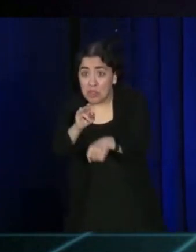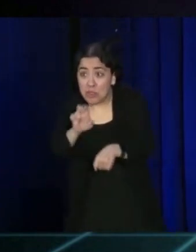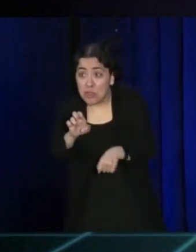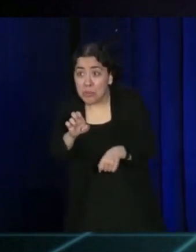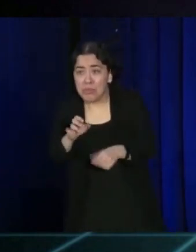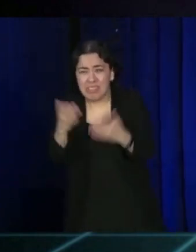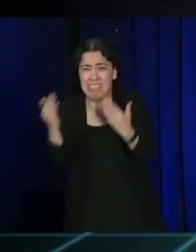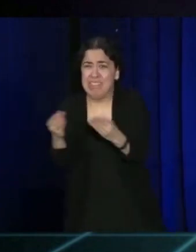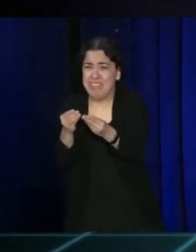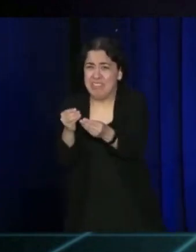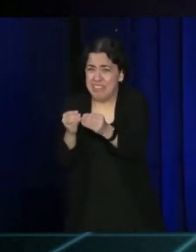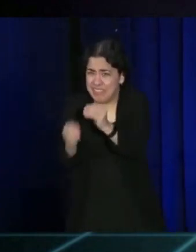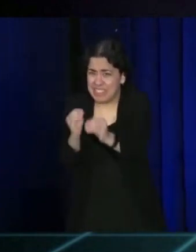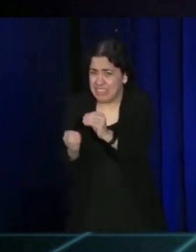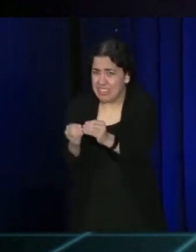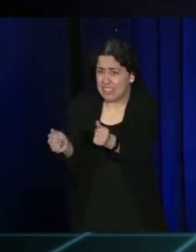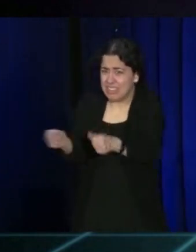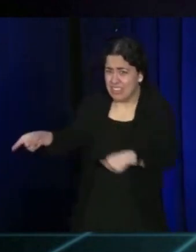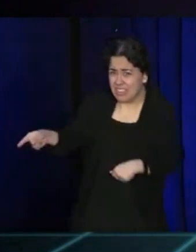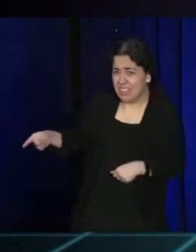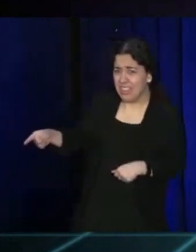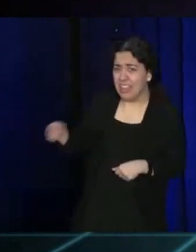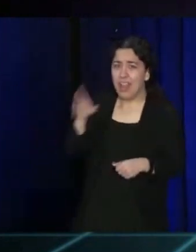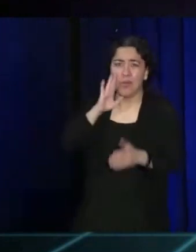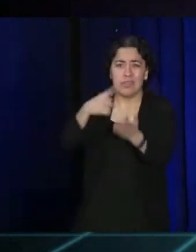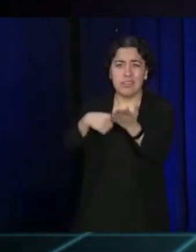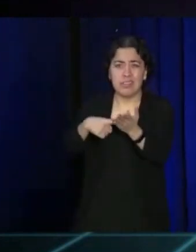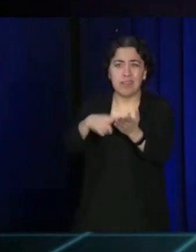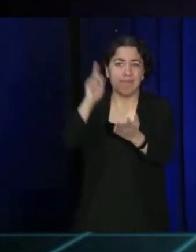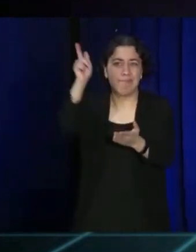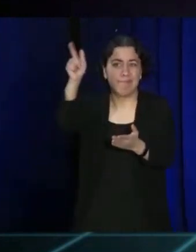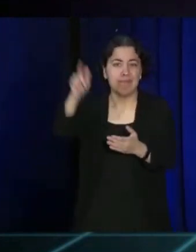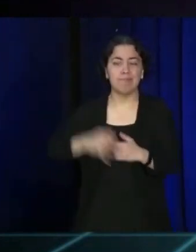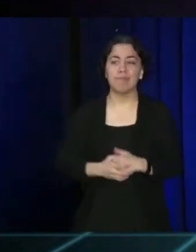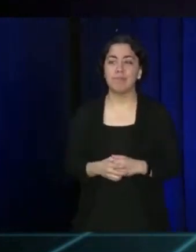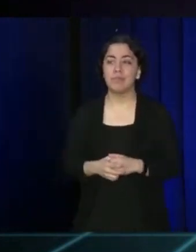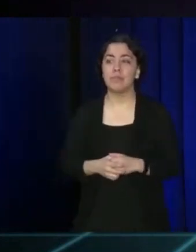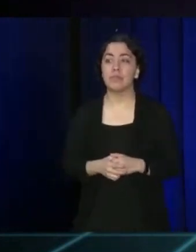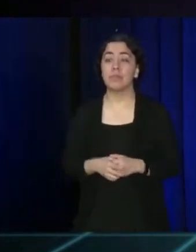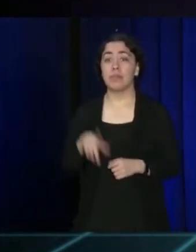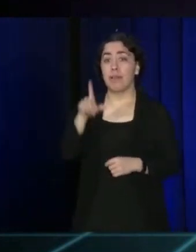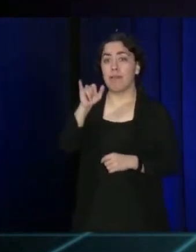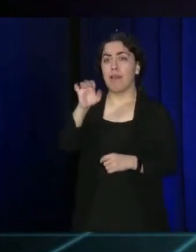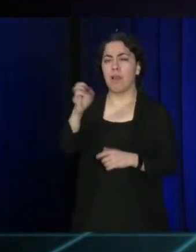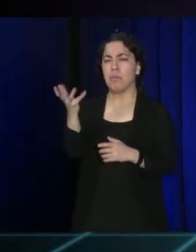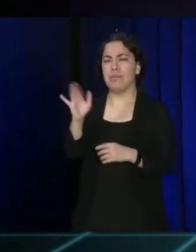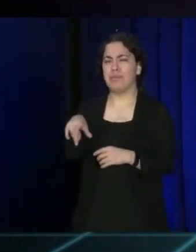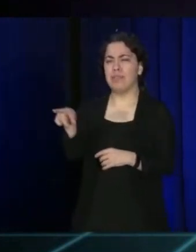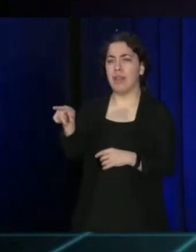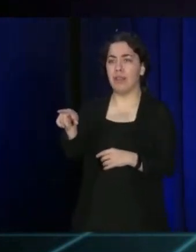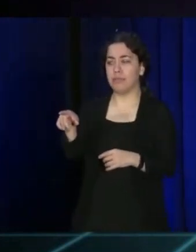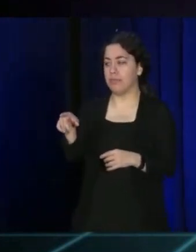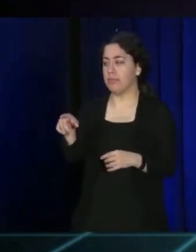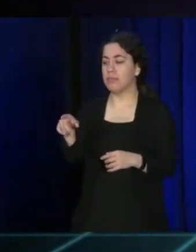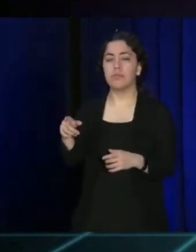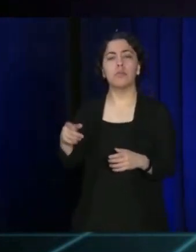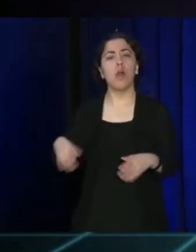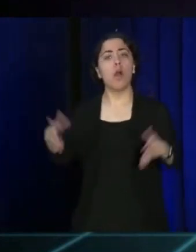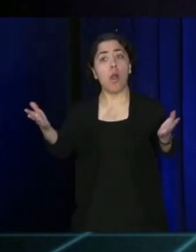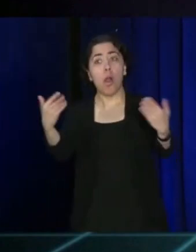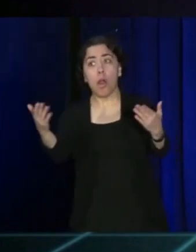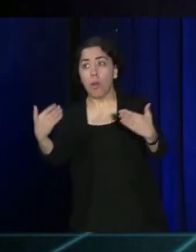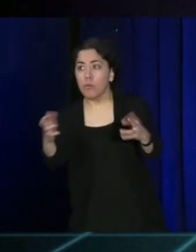And I'm going to talk about how to fix this later in the talk. So the lie is, we're ready for you. This is